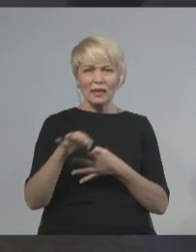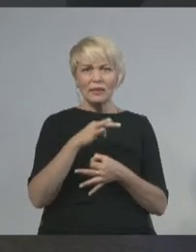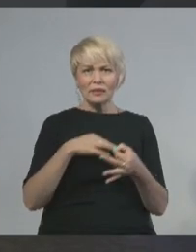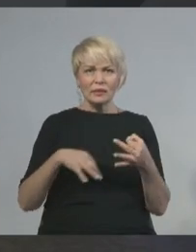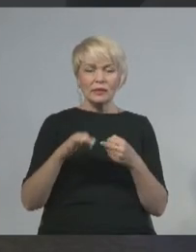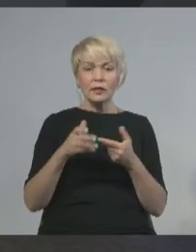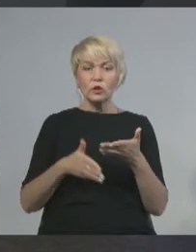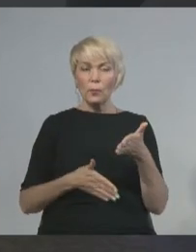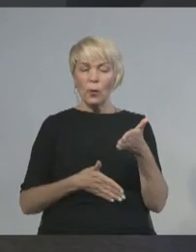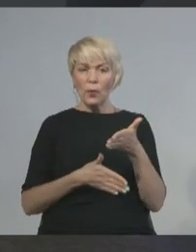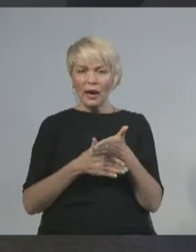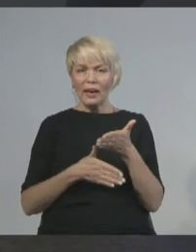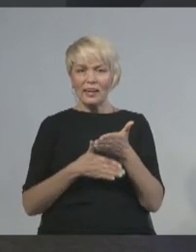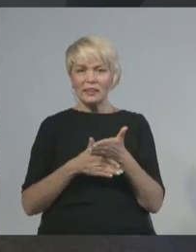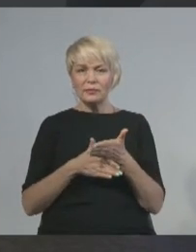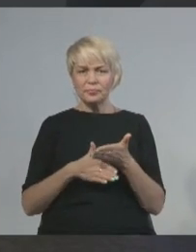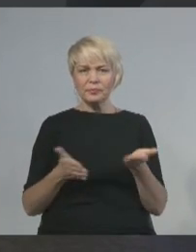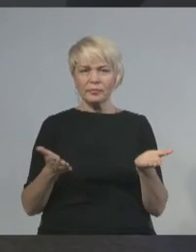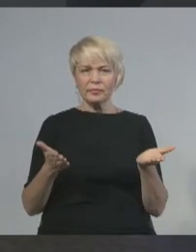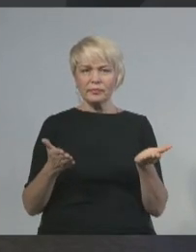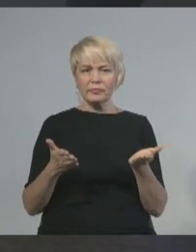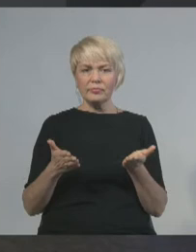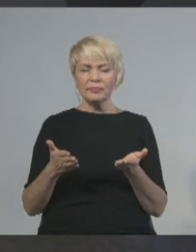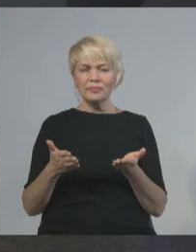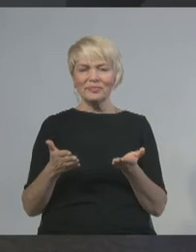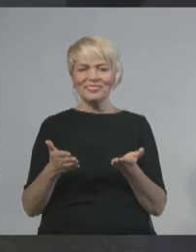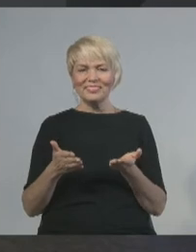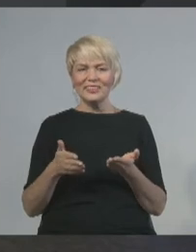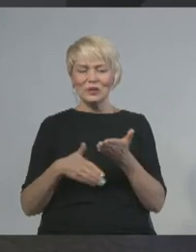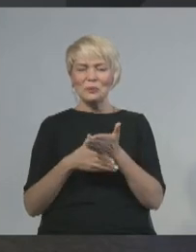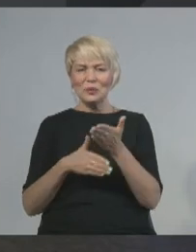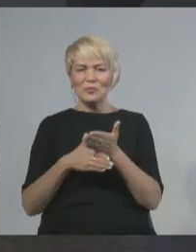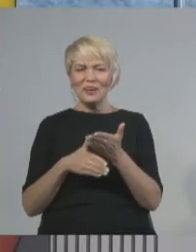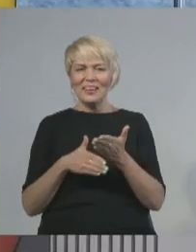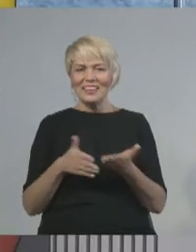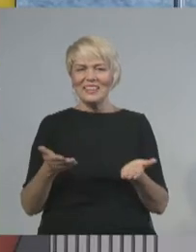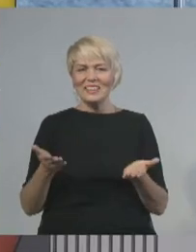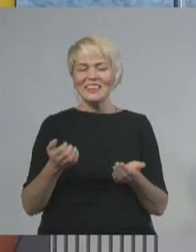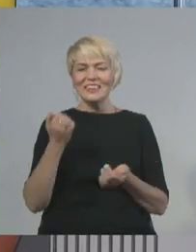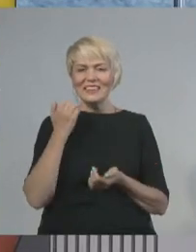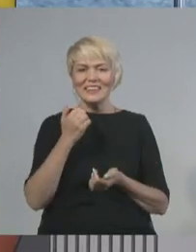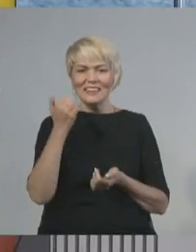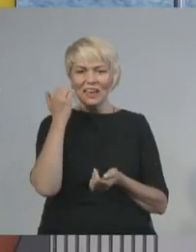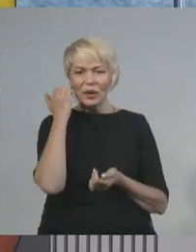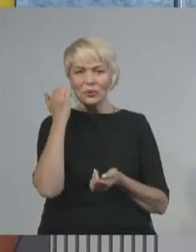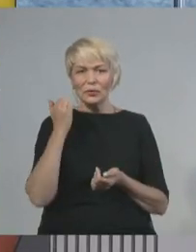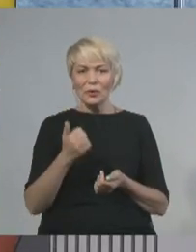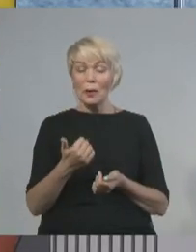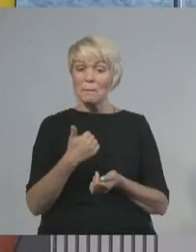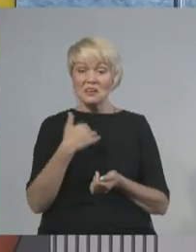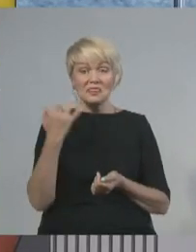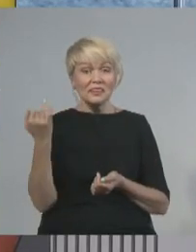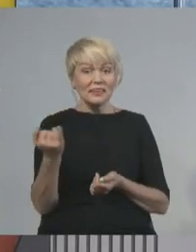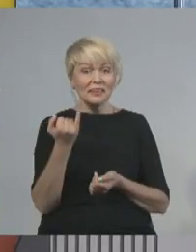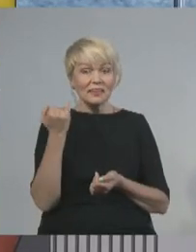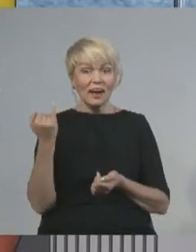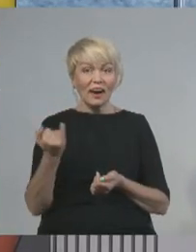you consult uh the ukrainians within the mdf project